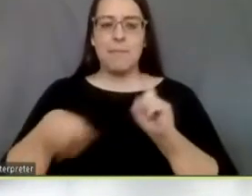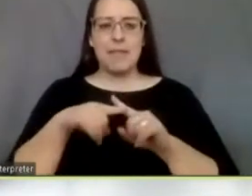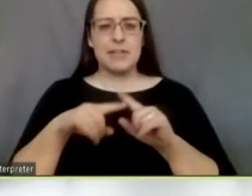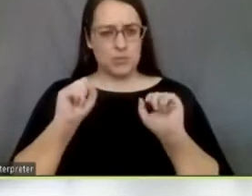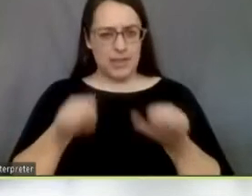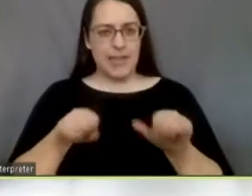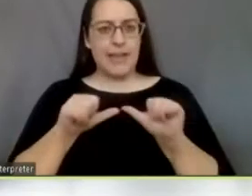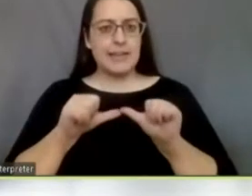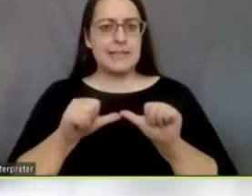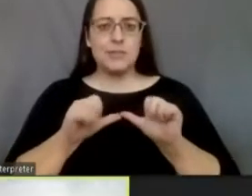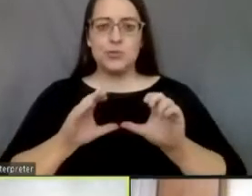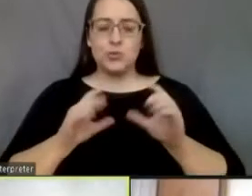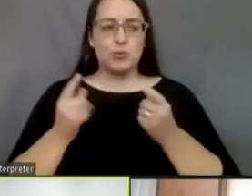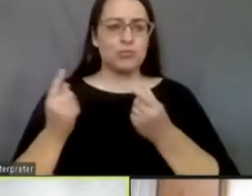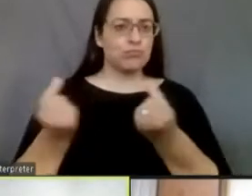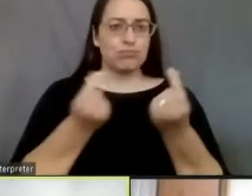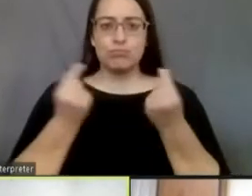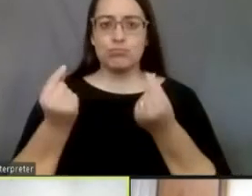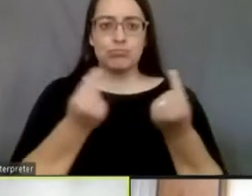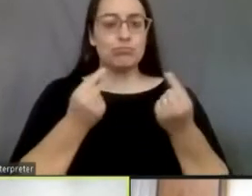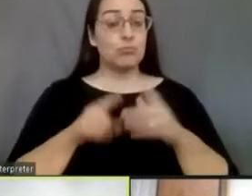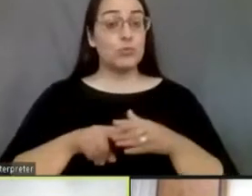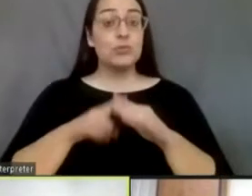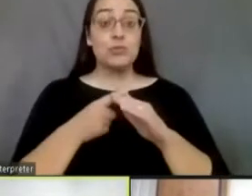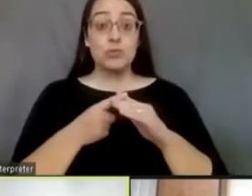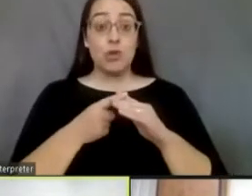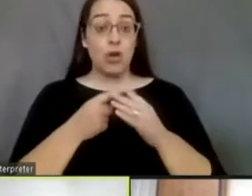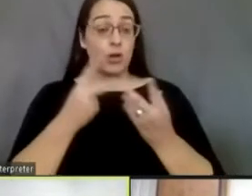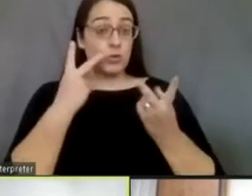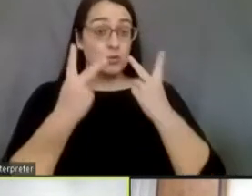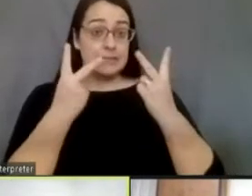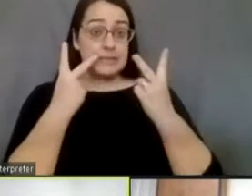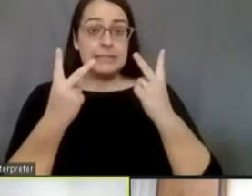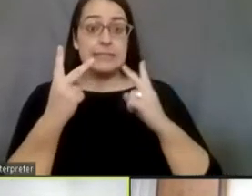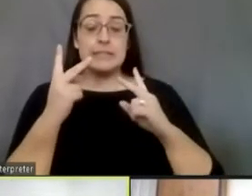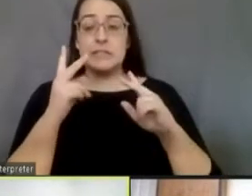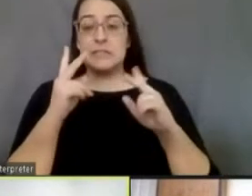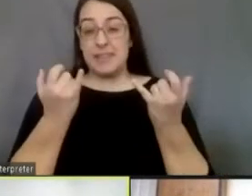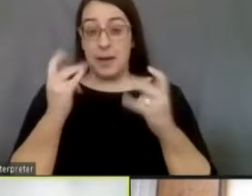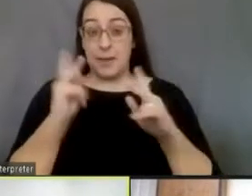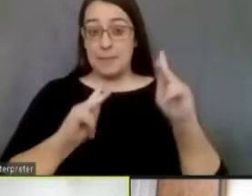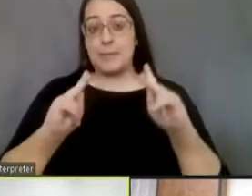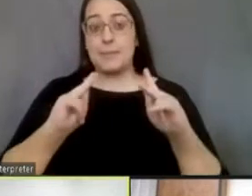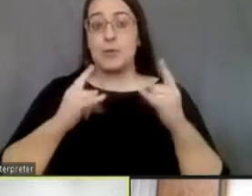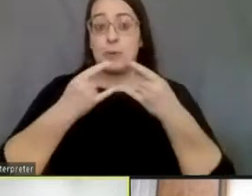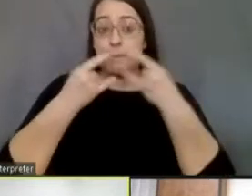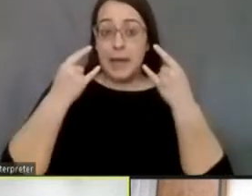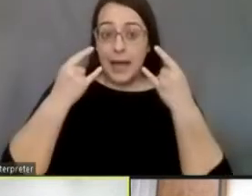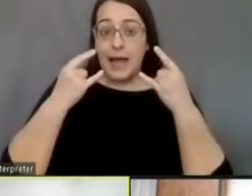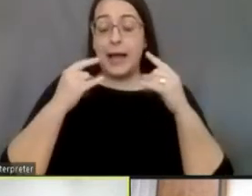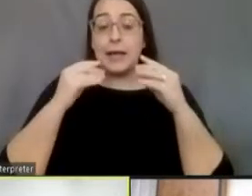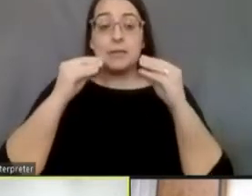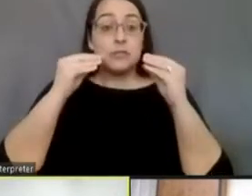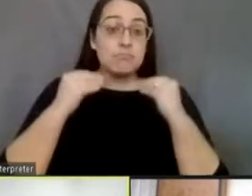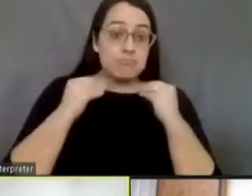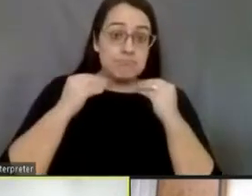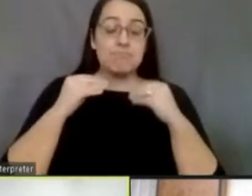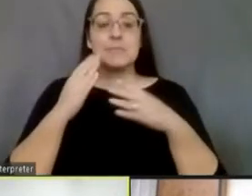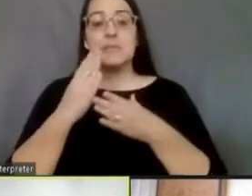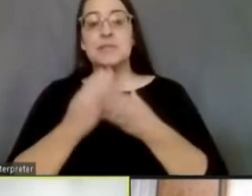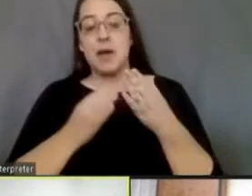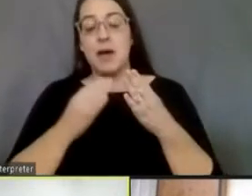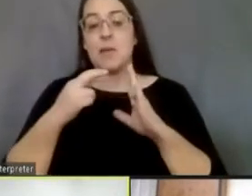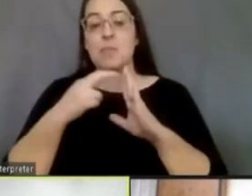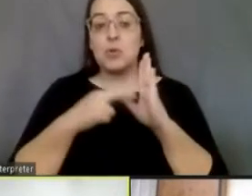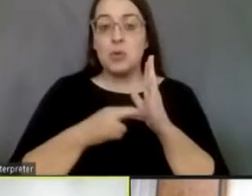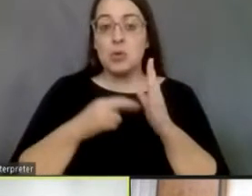are as a city, because now we're beginning to see folks, as our masks are coming off and we're loosening protocols some,